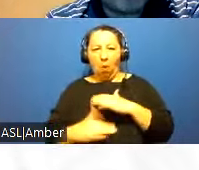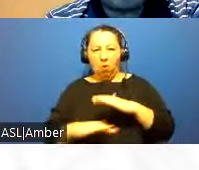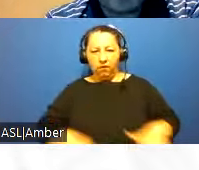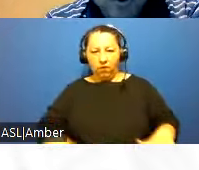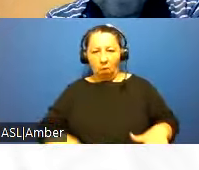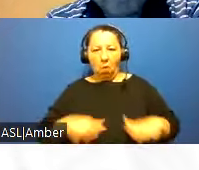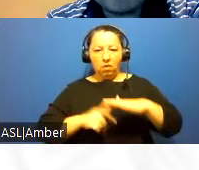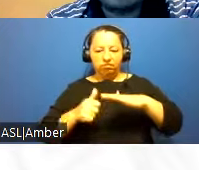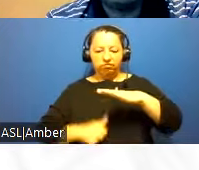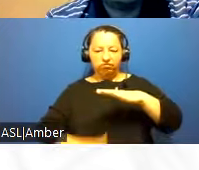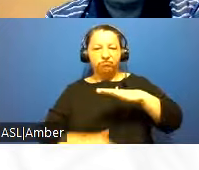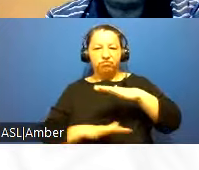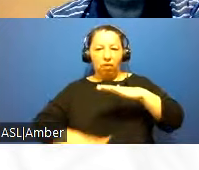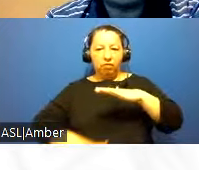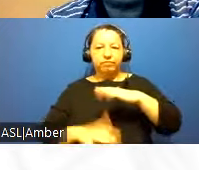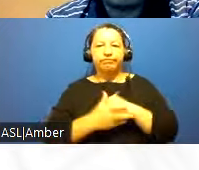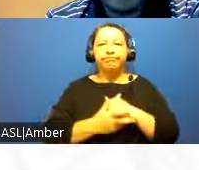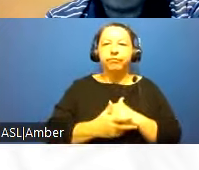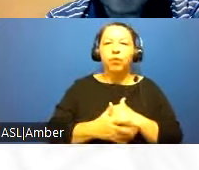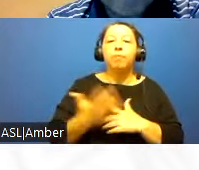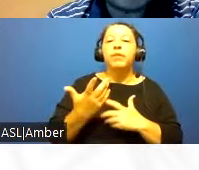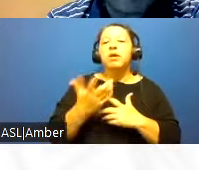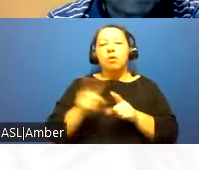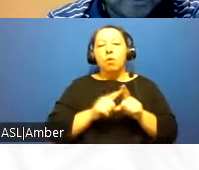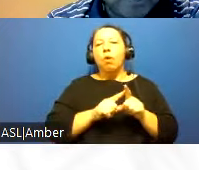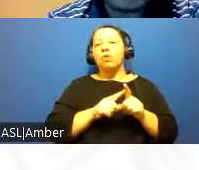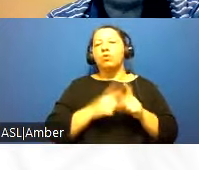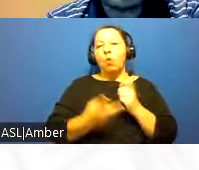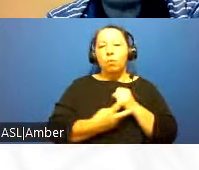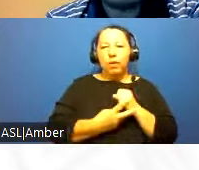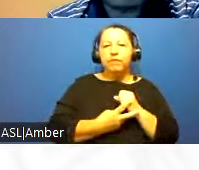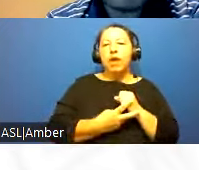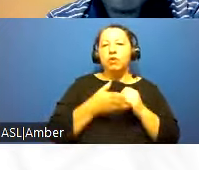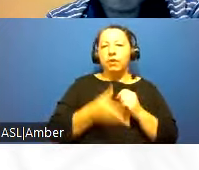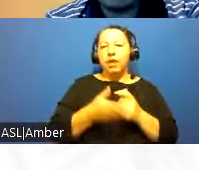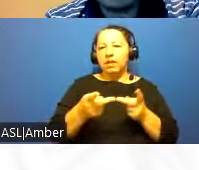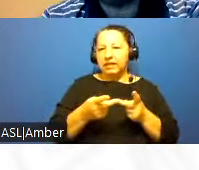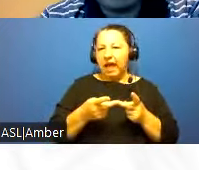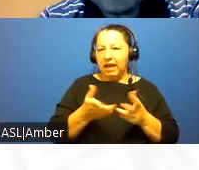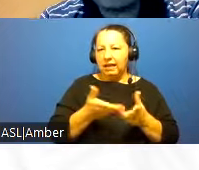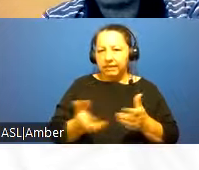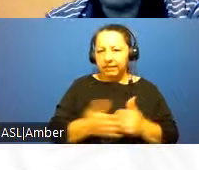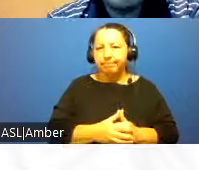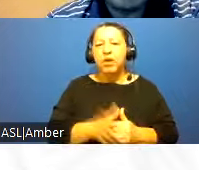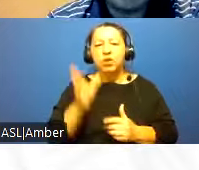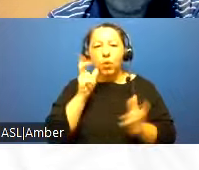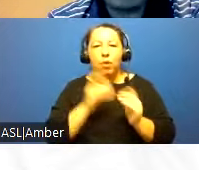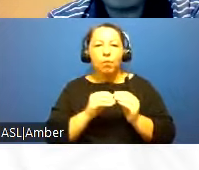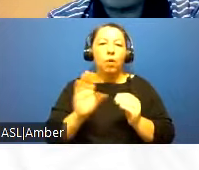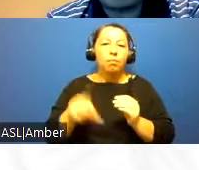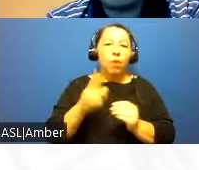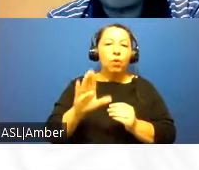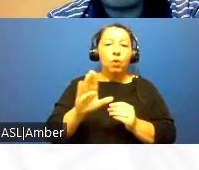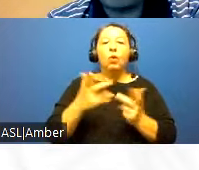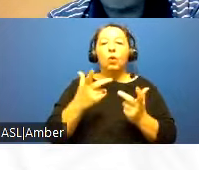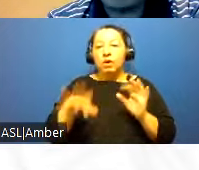preservation of the site and the artifacts. So we'll hear a little bit about these incredible discoveries today. And we'll also hear quite a